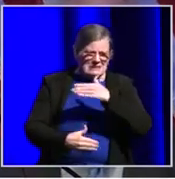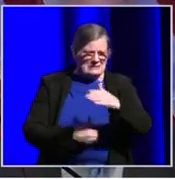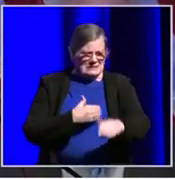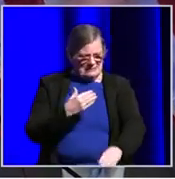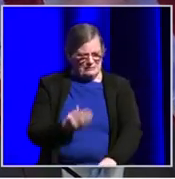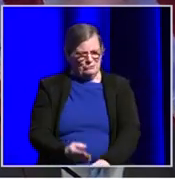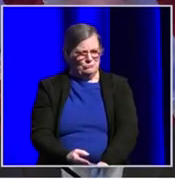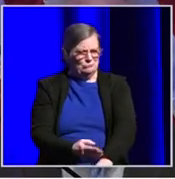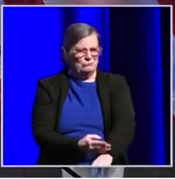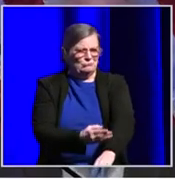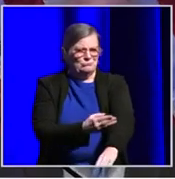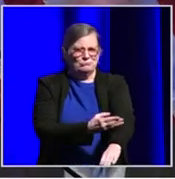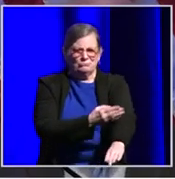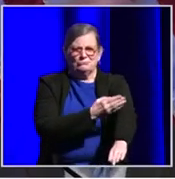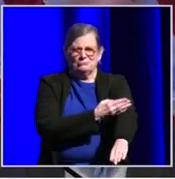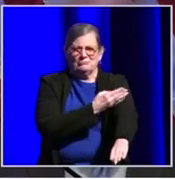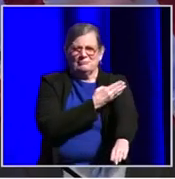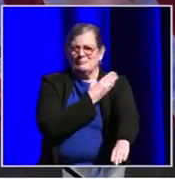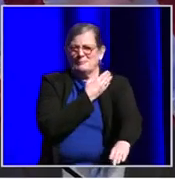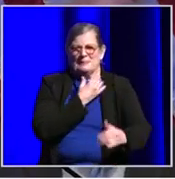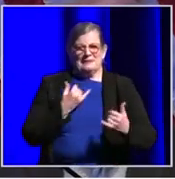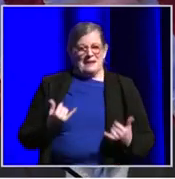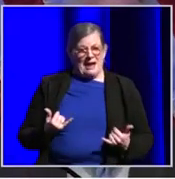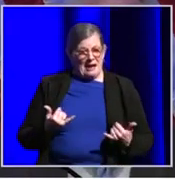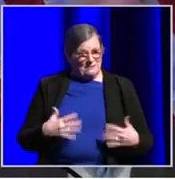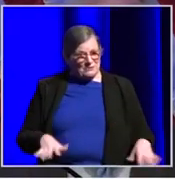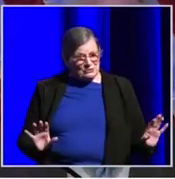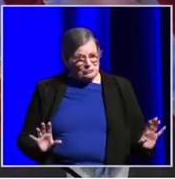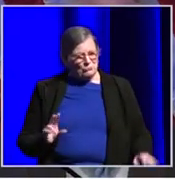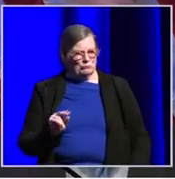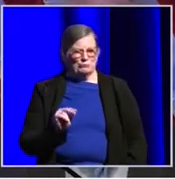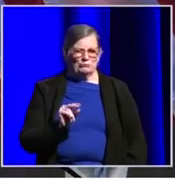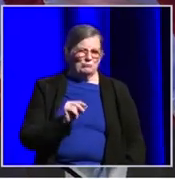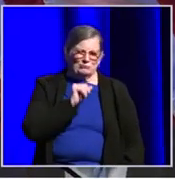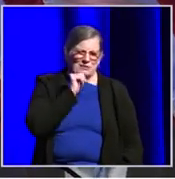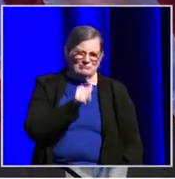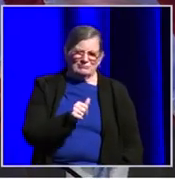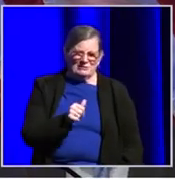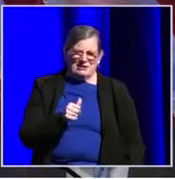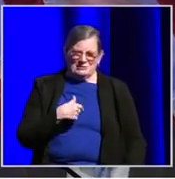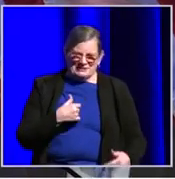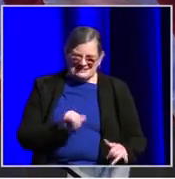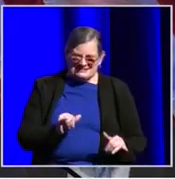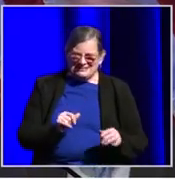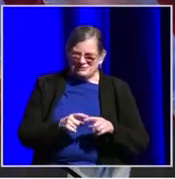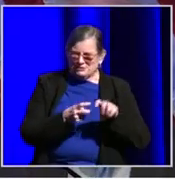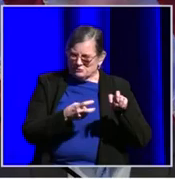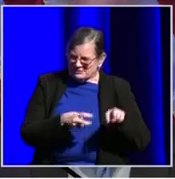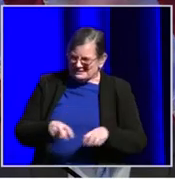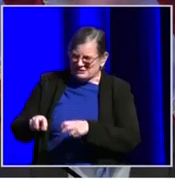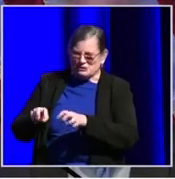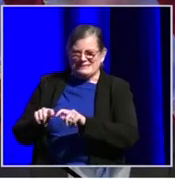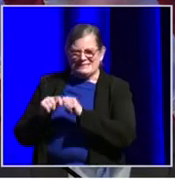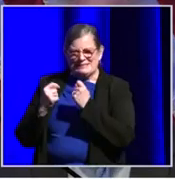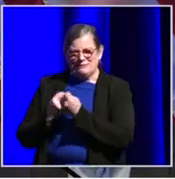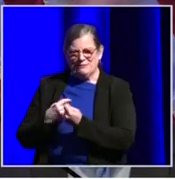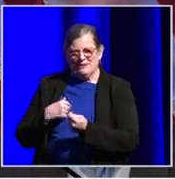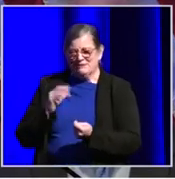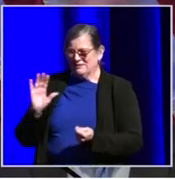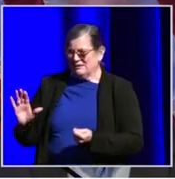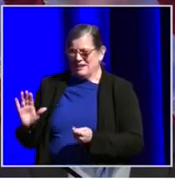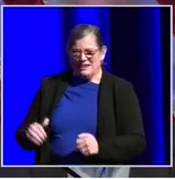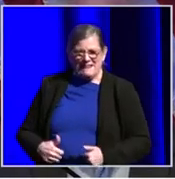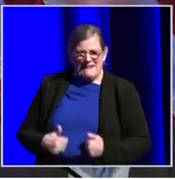on our laurels. We have convened a transition team to talk to our residents about our opportunities